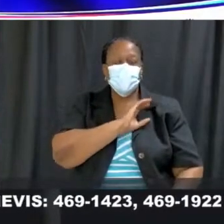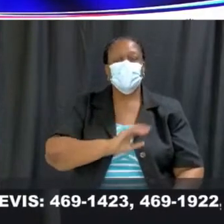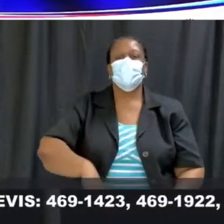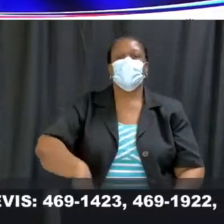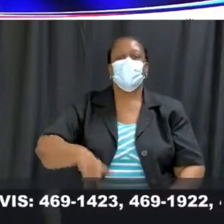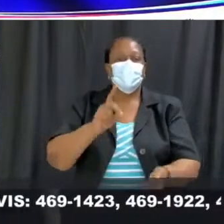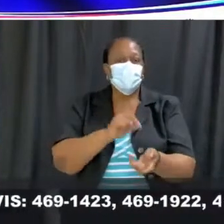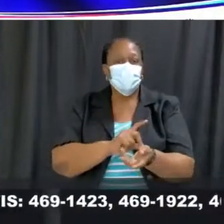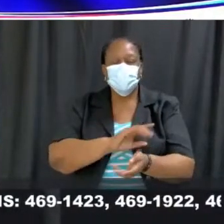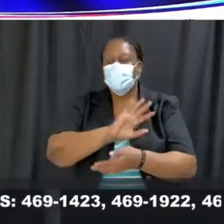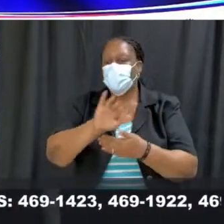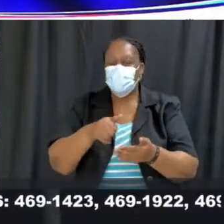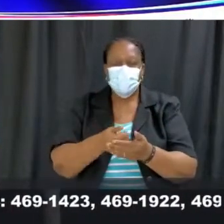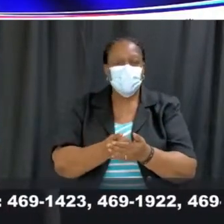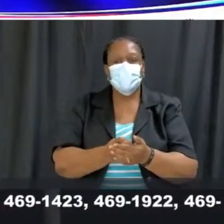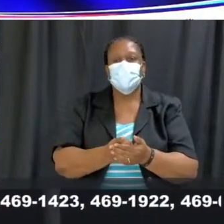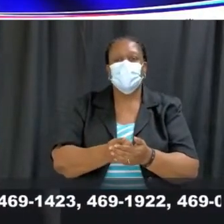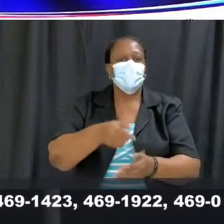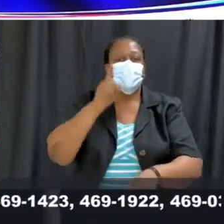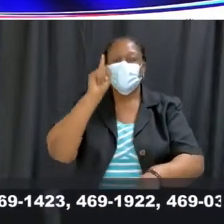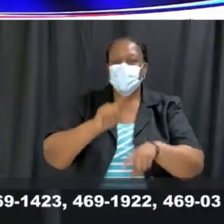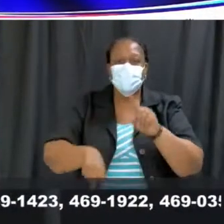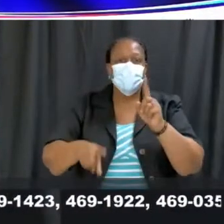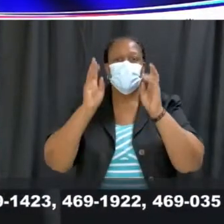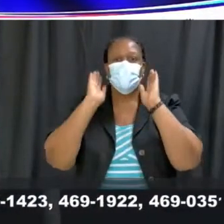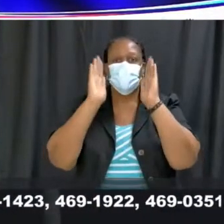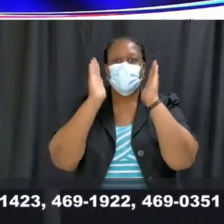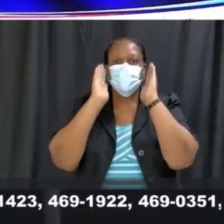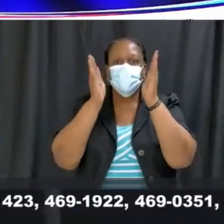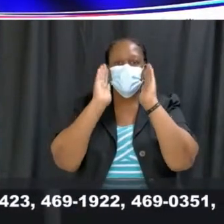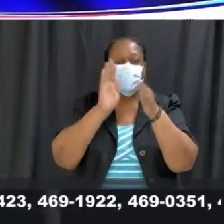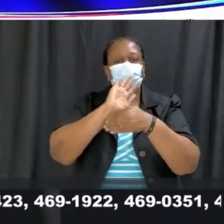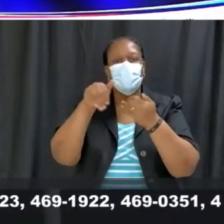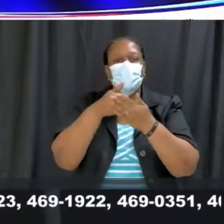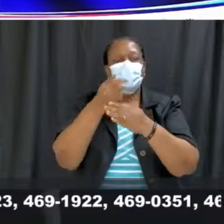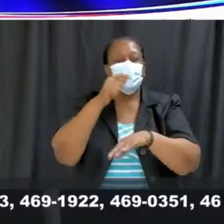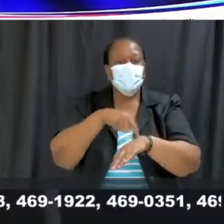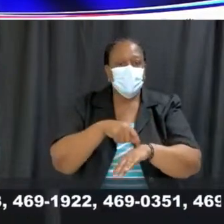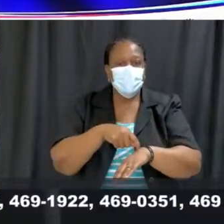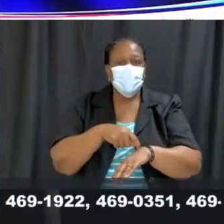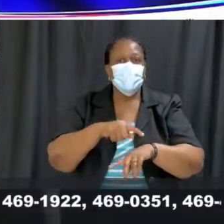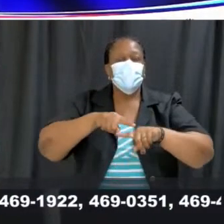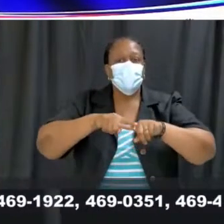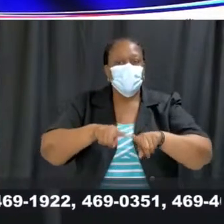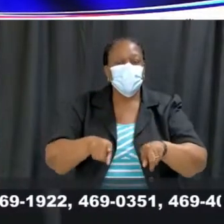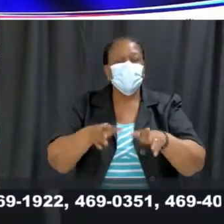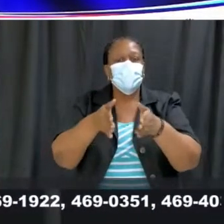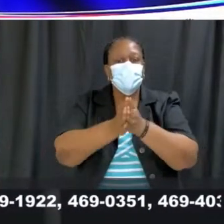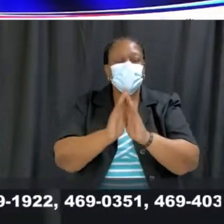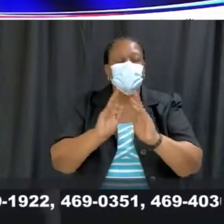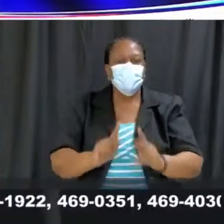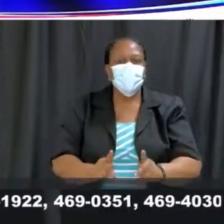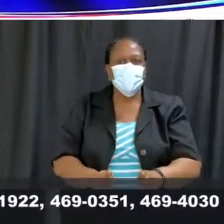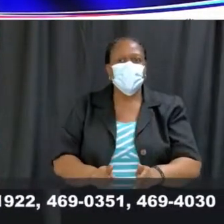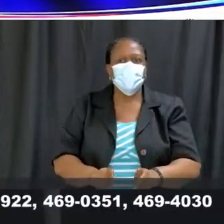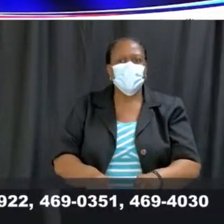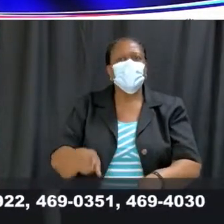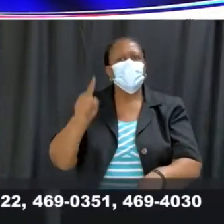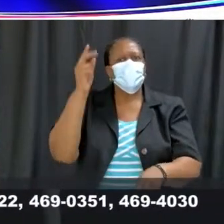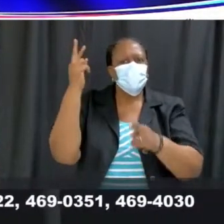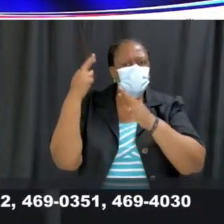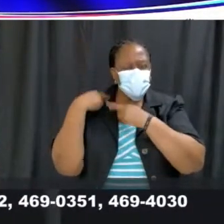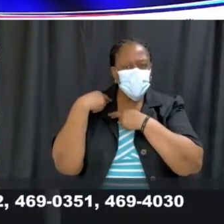exercise your civic responsibility as a citizen, resident, visitor of this country, then we are going to be challenged